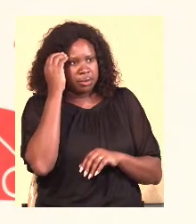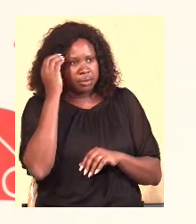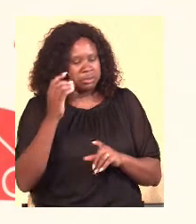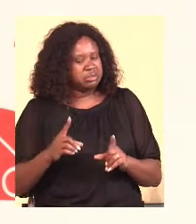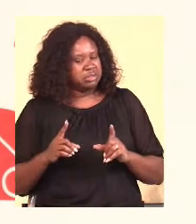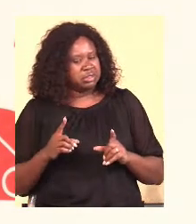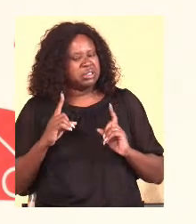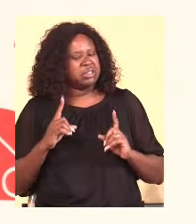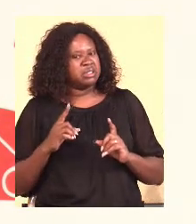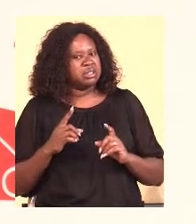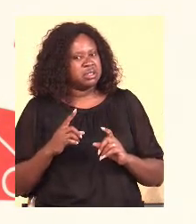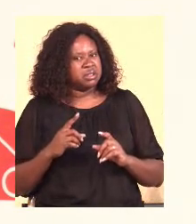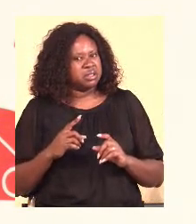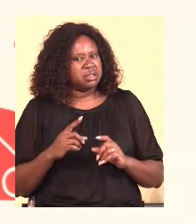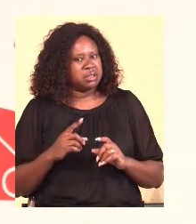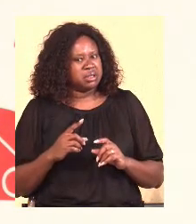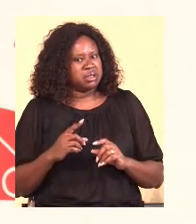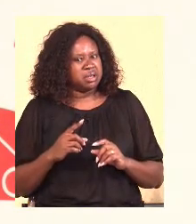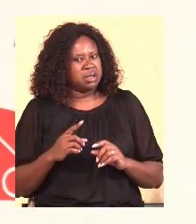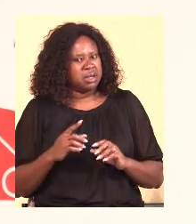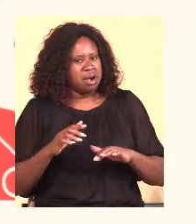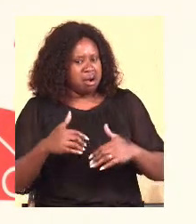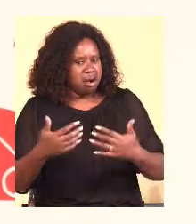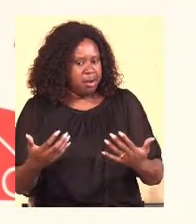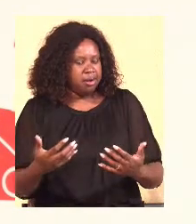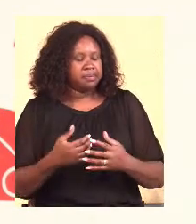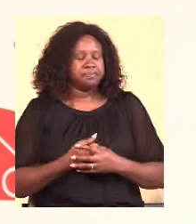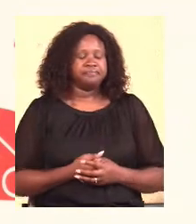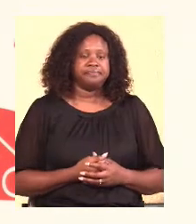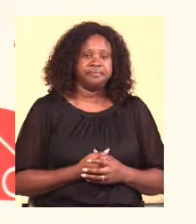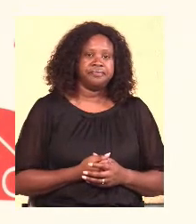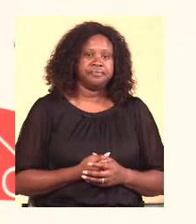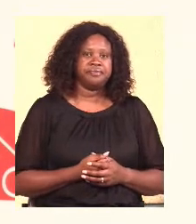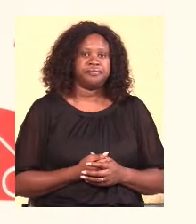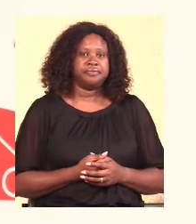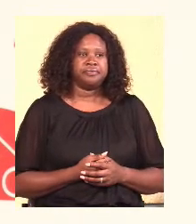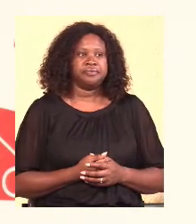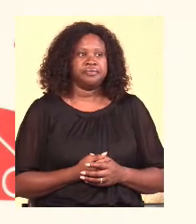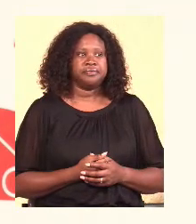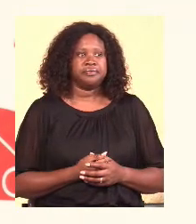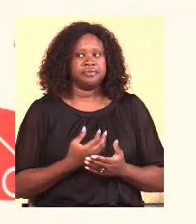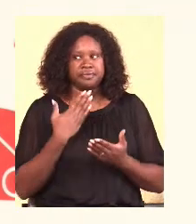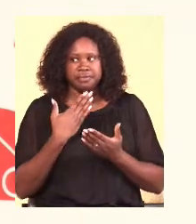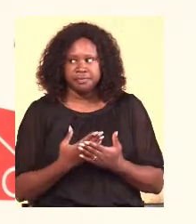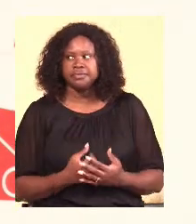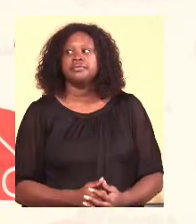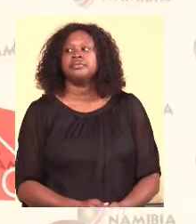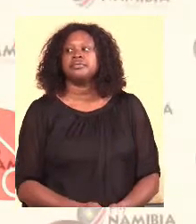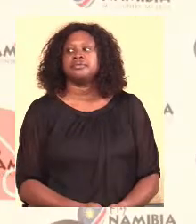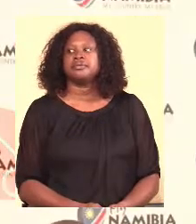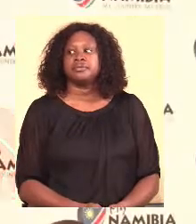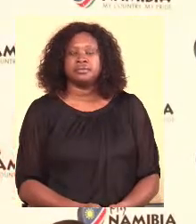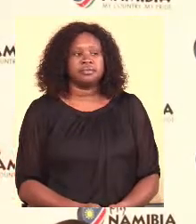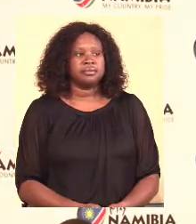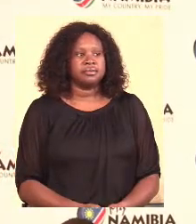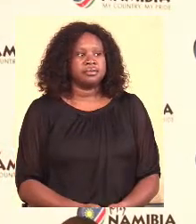impact is really on the broader sector of higher education. Thank you. Thank you. Anything you would like to